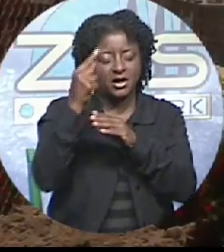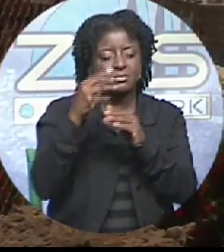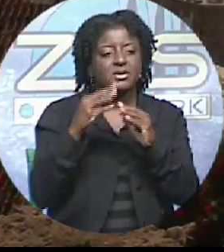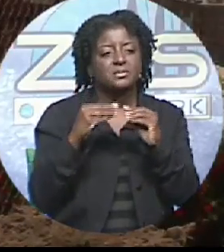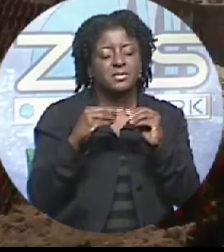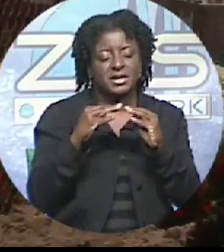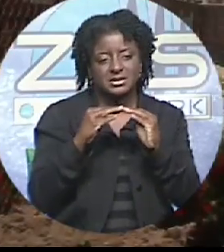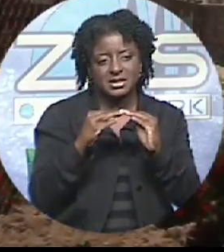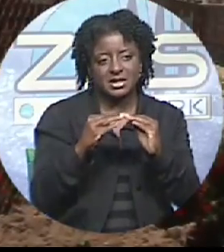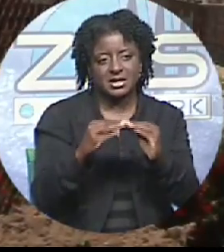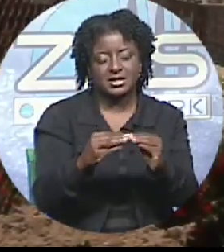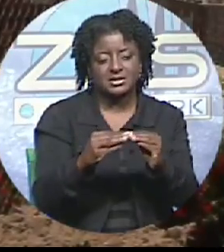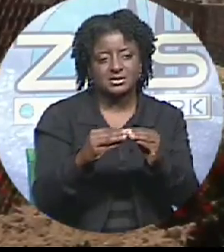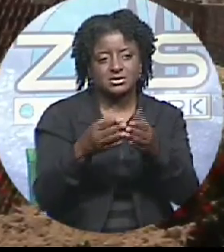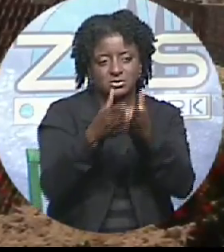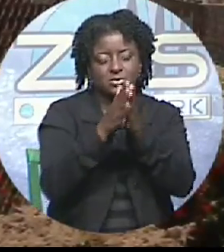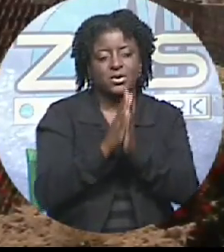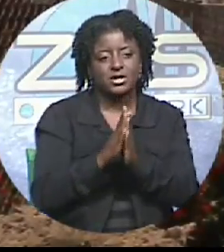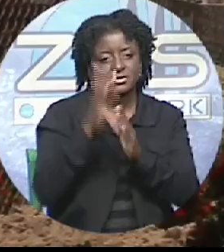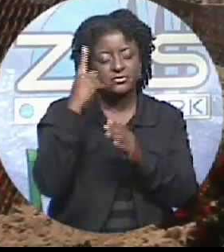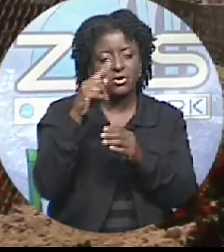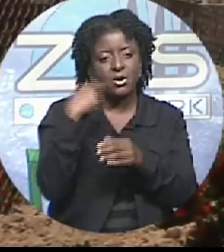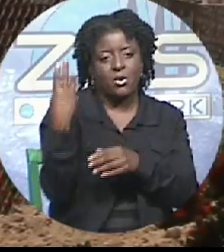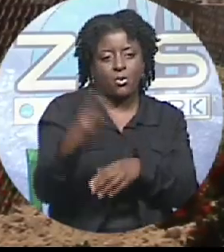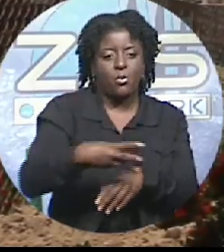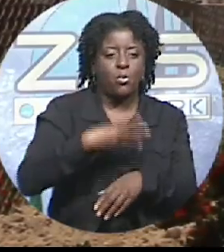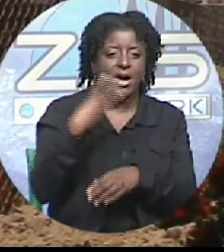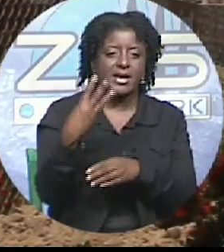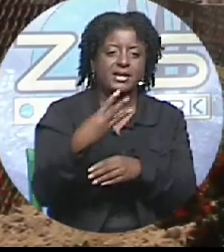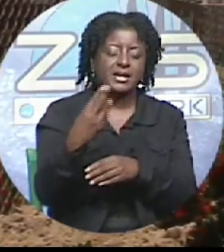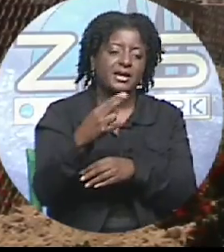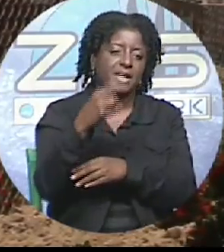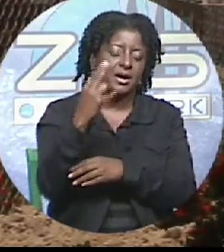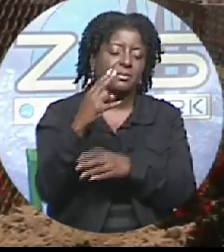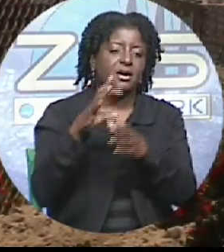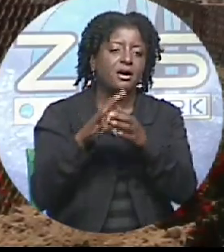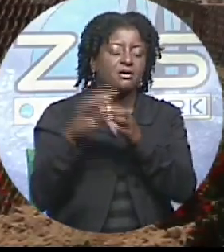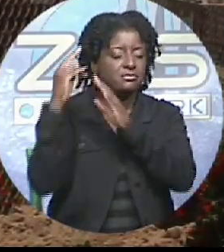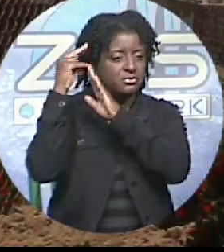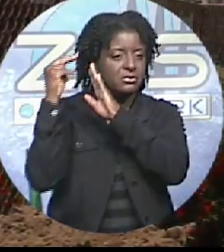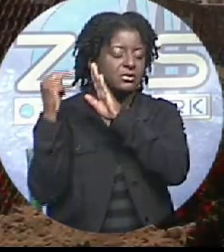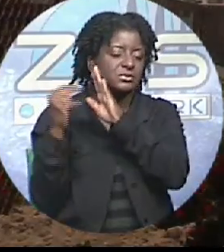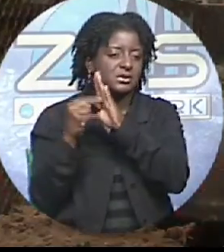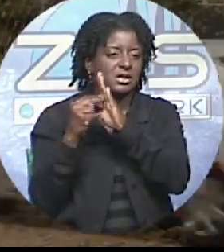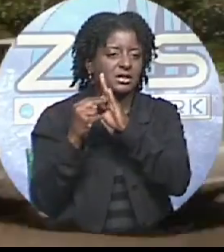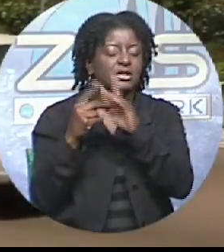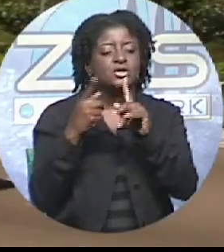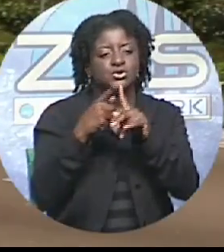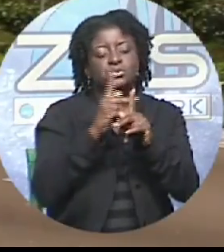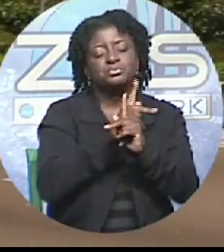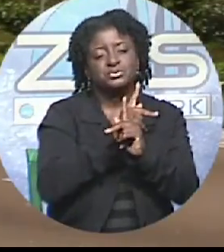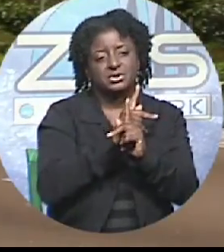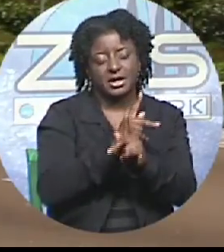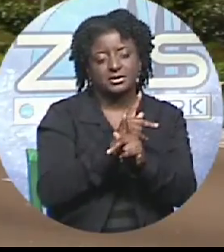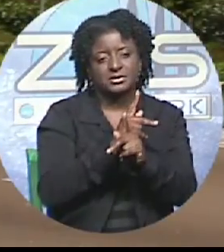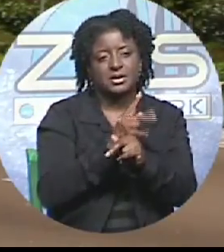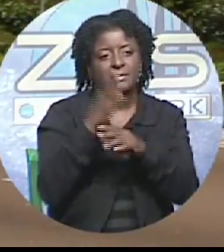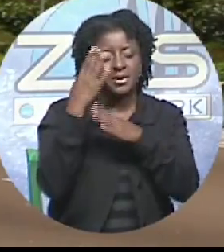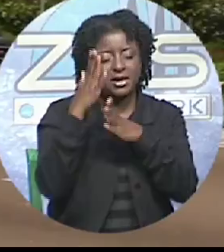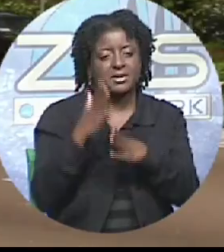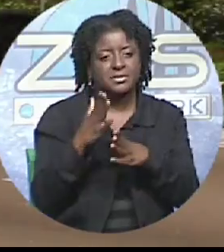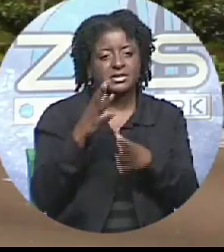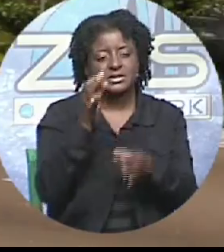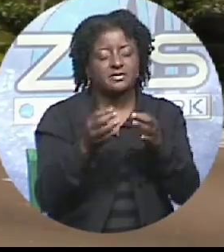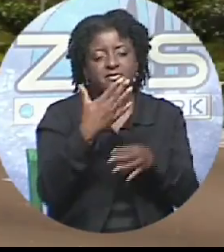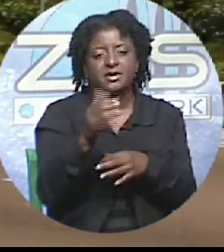the summons of a provisional liquidator is a precautionary measure designed to protect Bahamians in the event that no agreement can be reached out